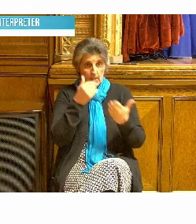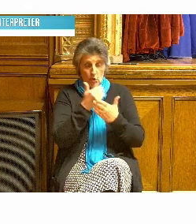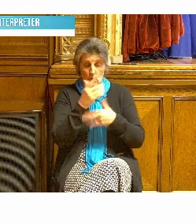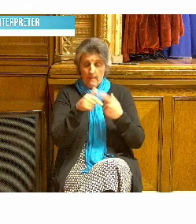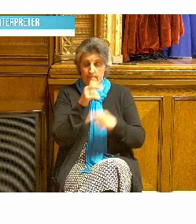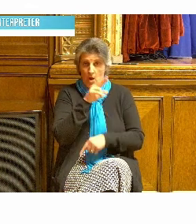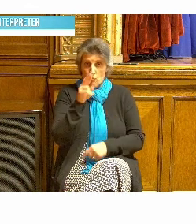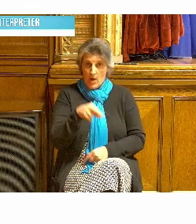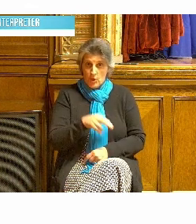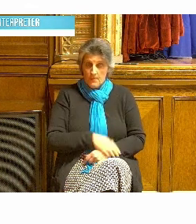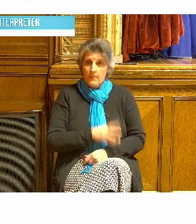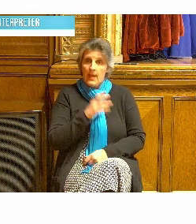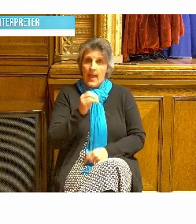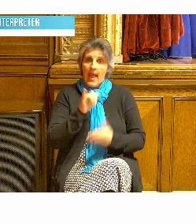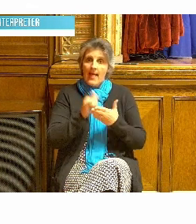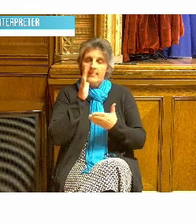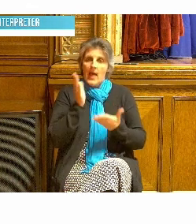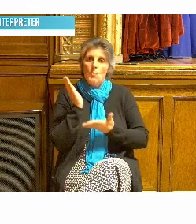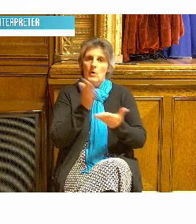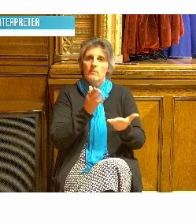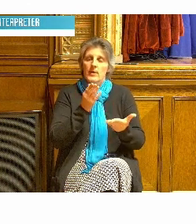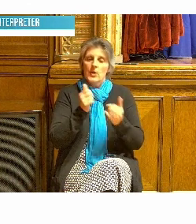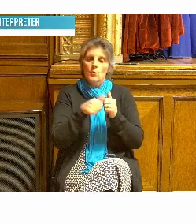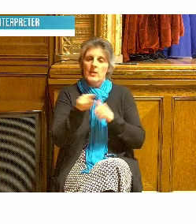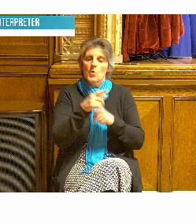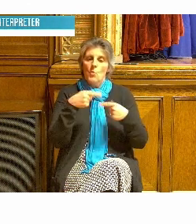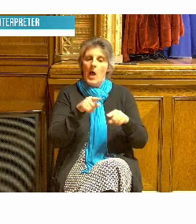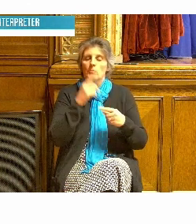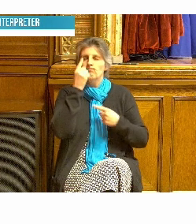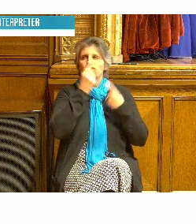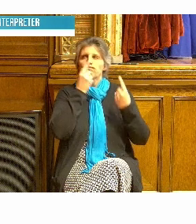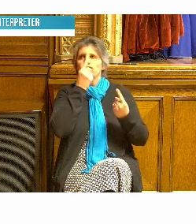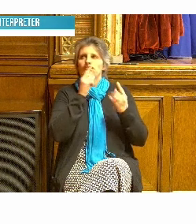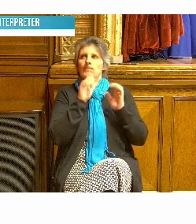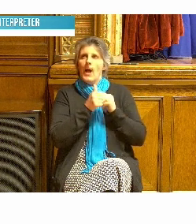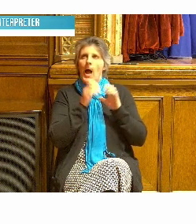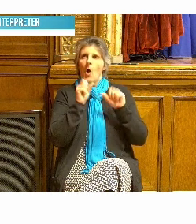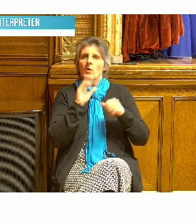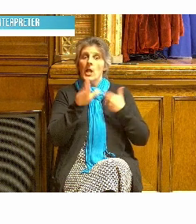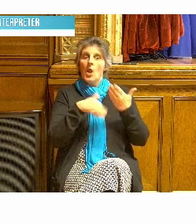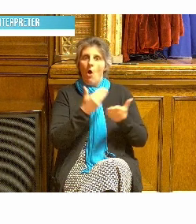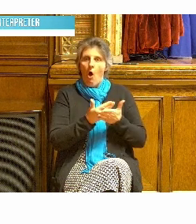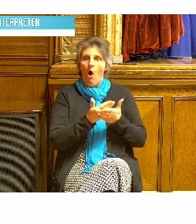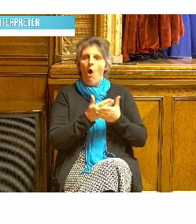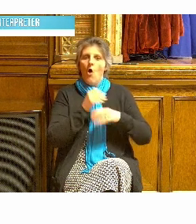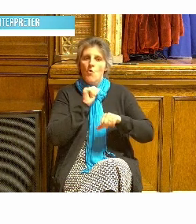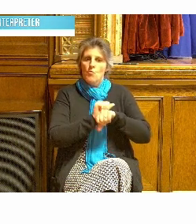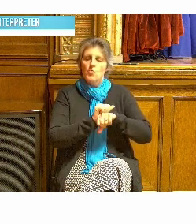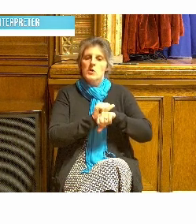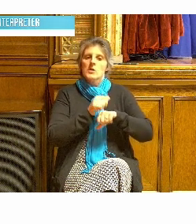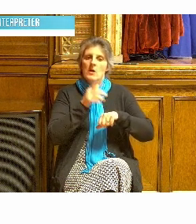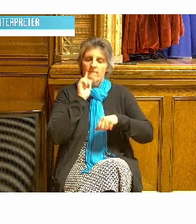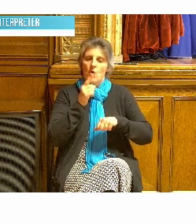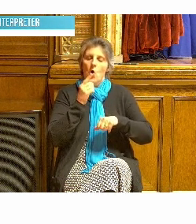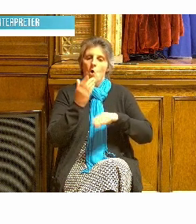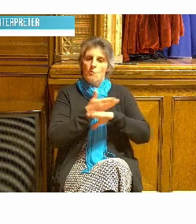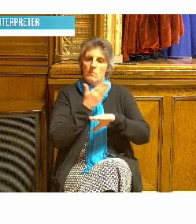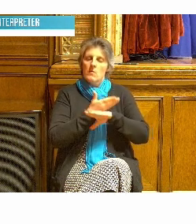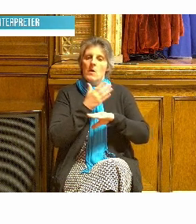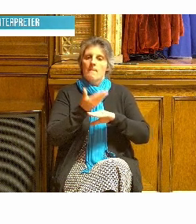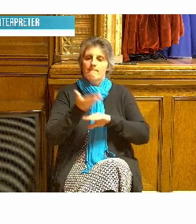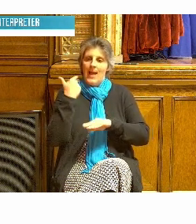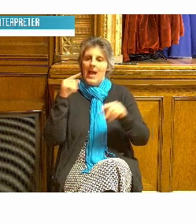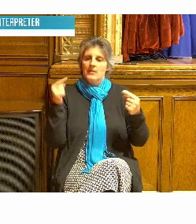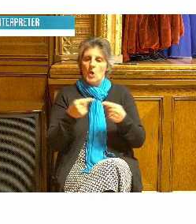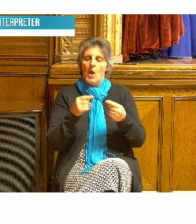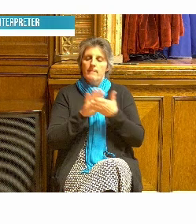about Rochester and that you'll take it with you as you continue thinking about ways that we can all work toward repairing past harm and